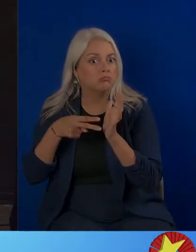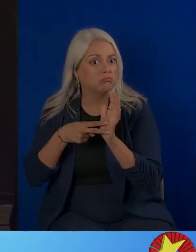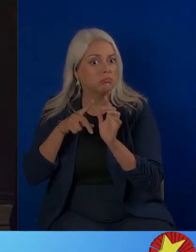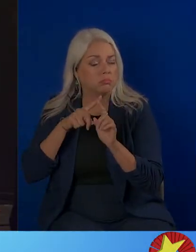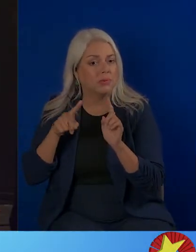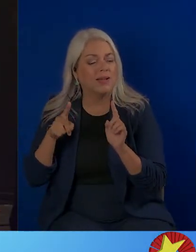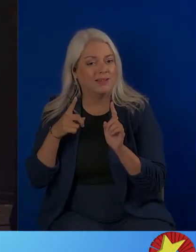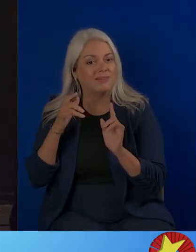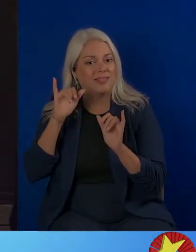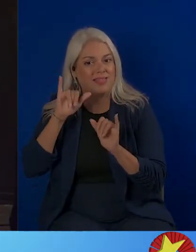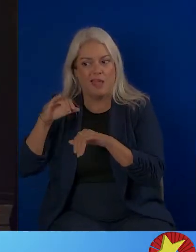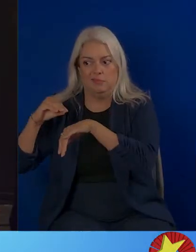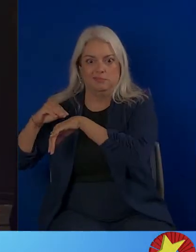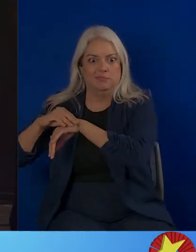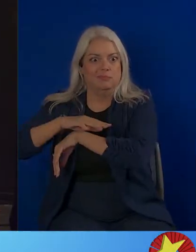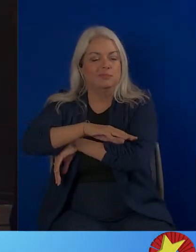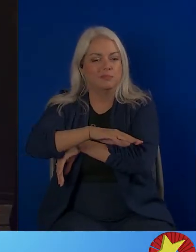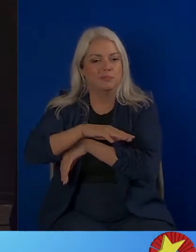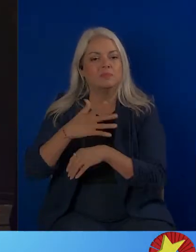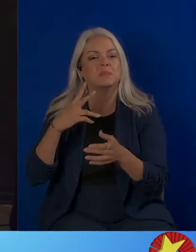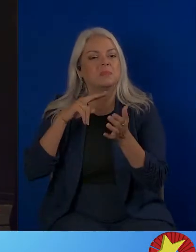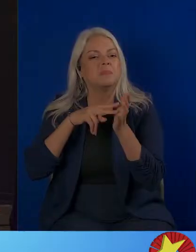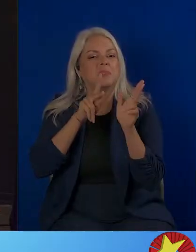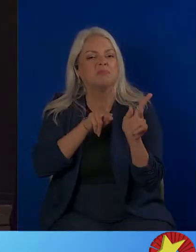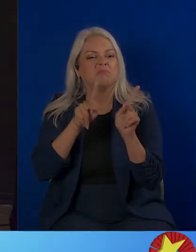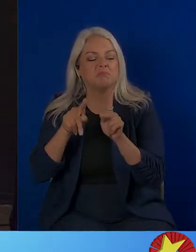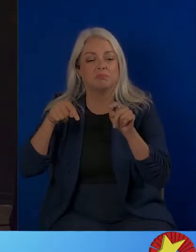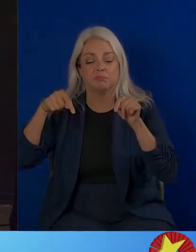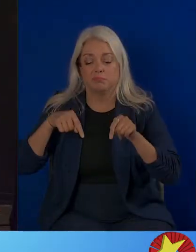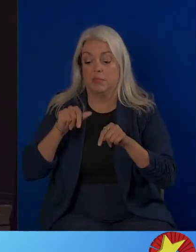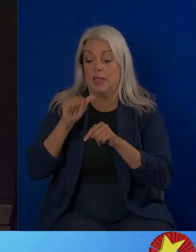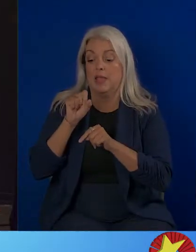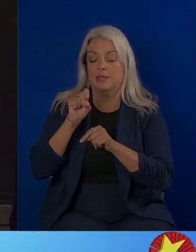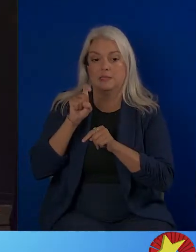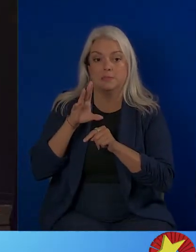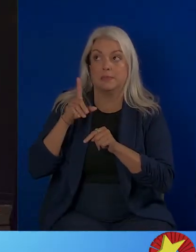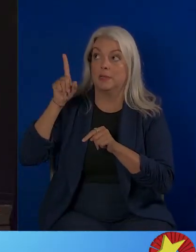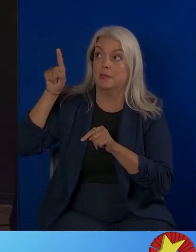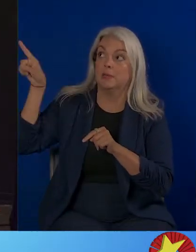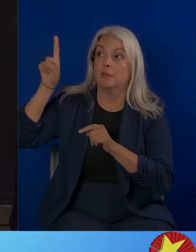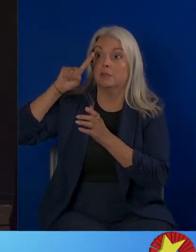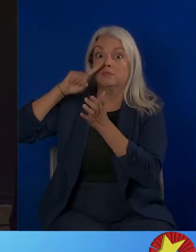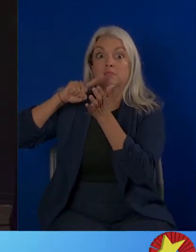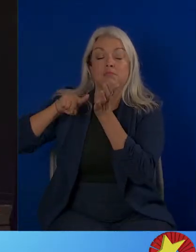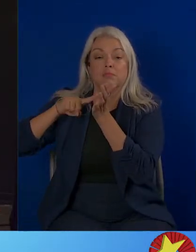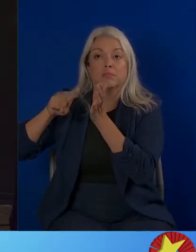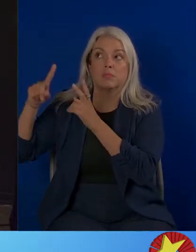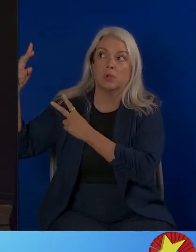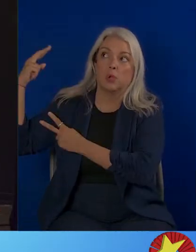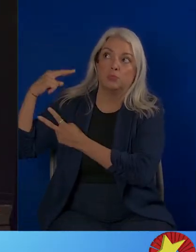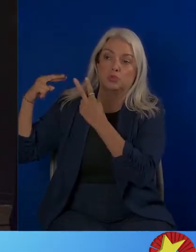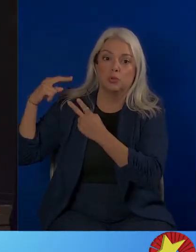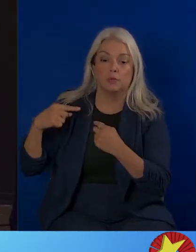So as ASDB, when we are being observed, when I am being observed, my behavior changes.